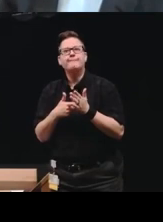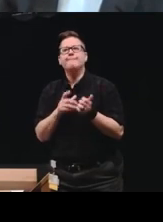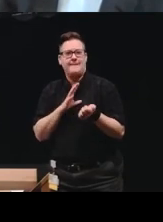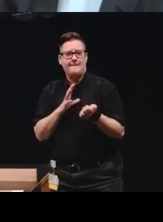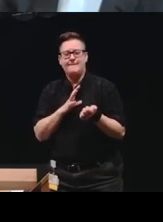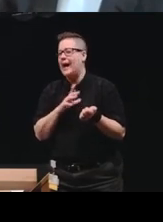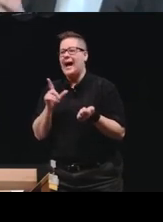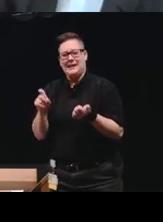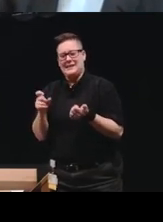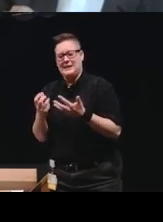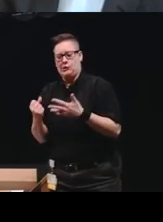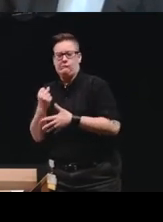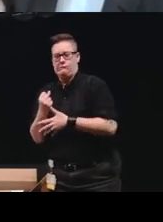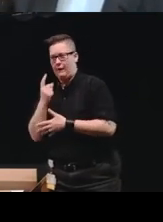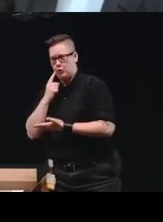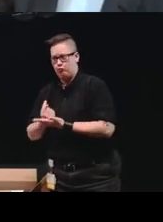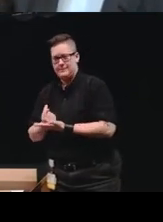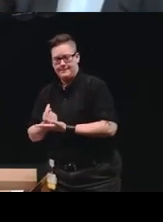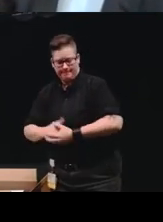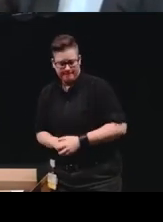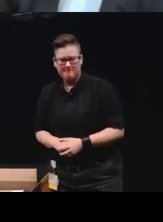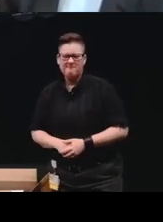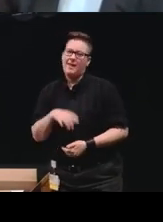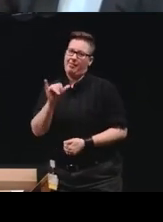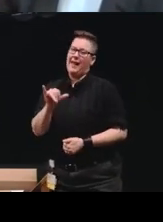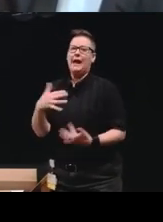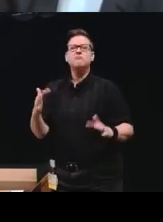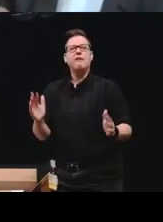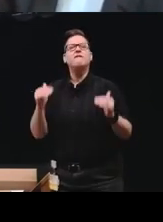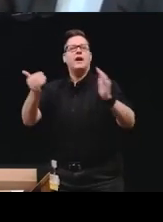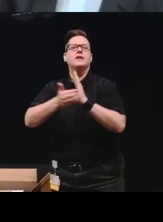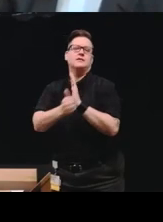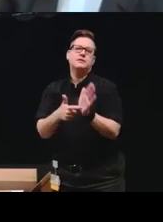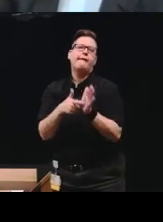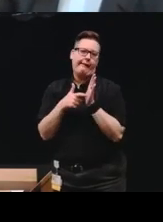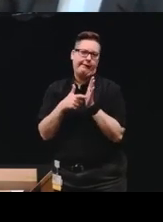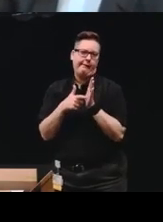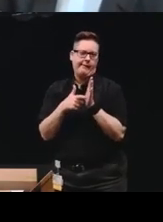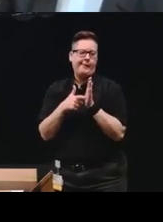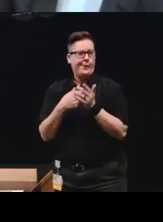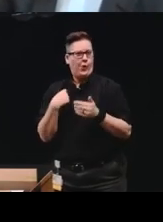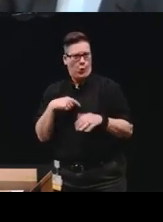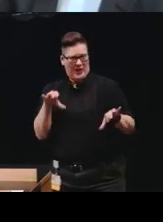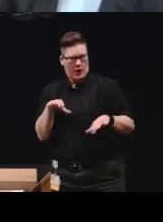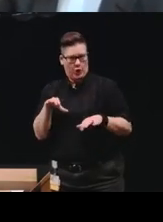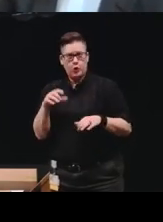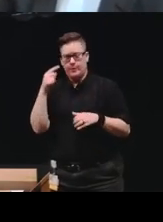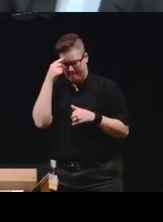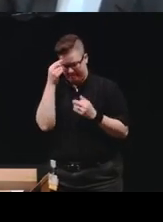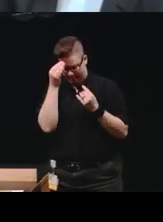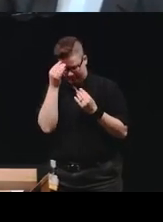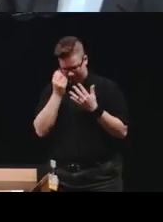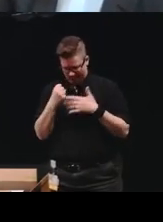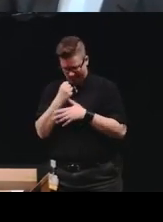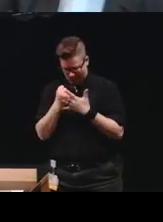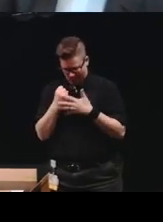treatment recommendations? This is the most advanced skill. We do this internally, in our own thoughts,